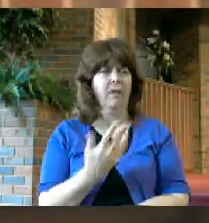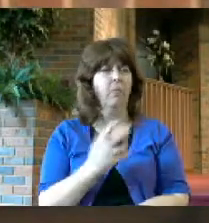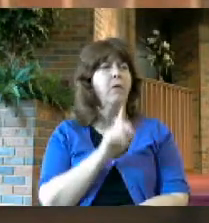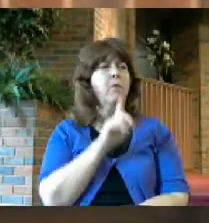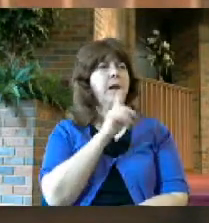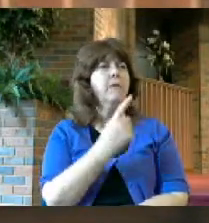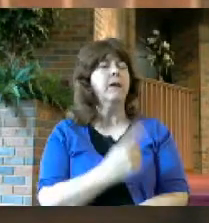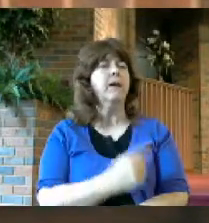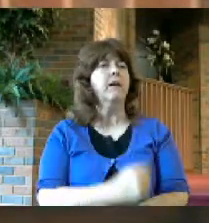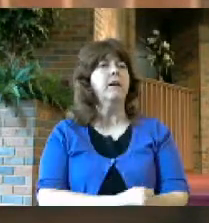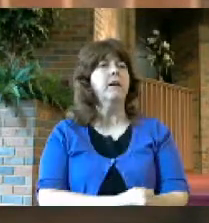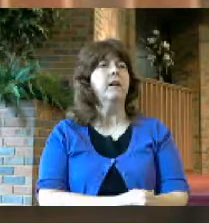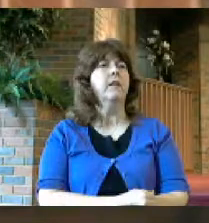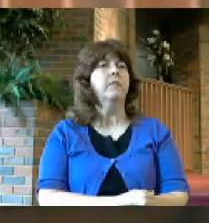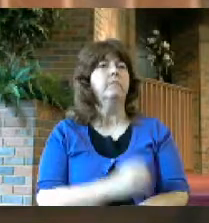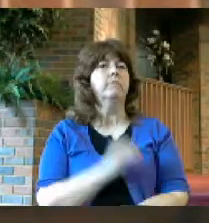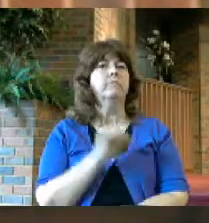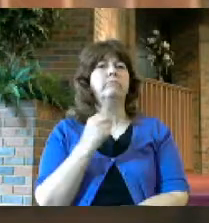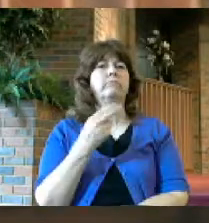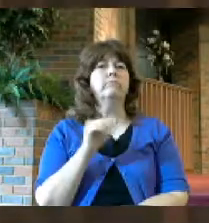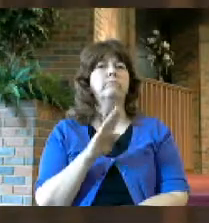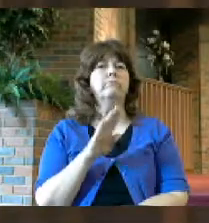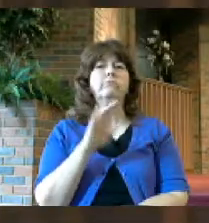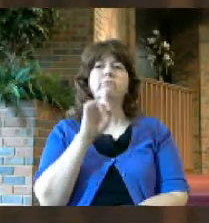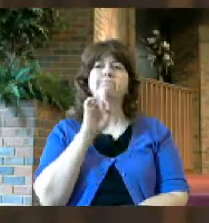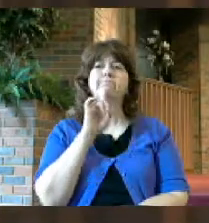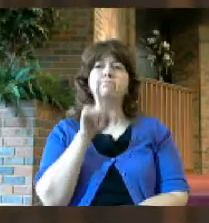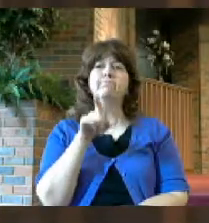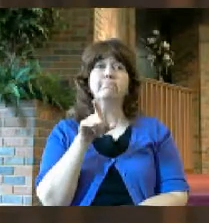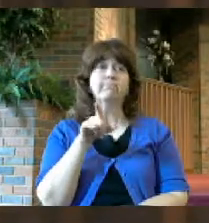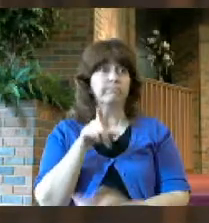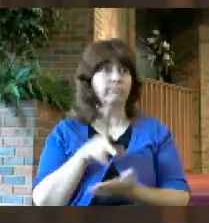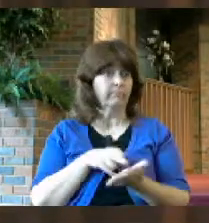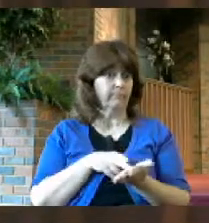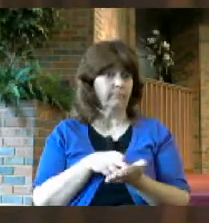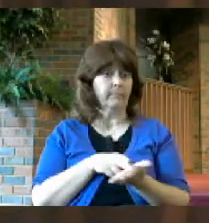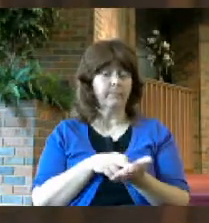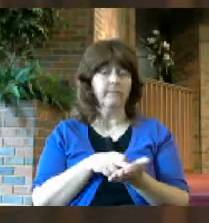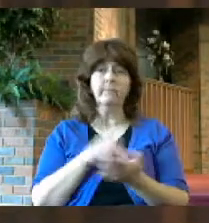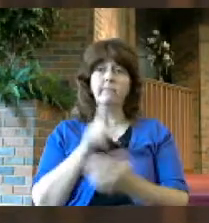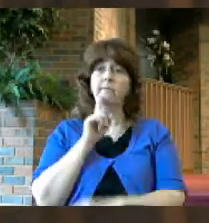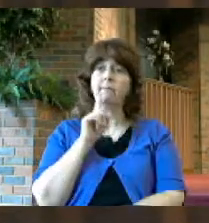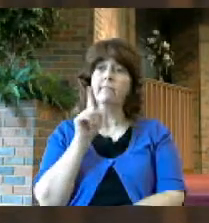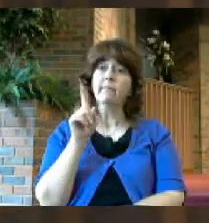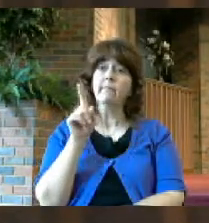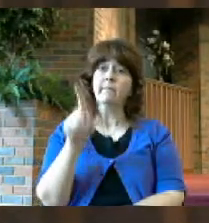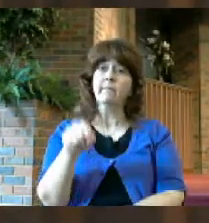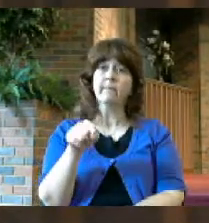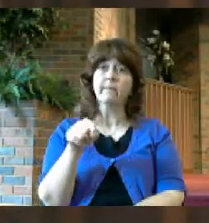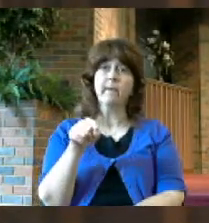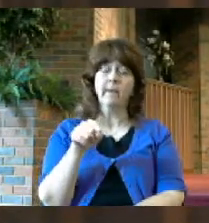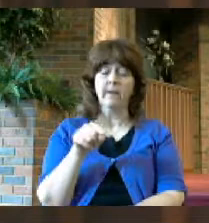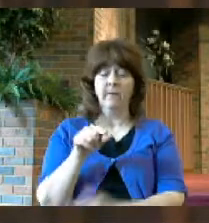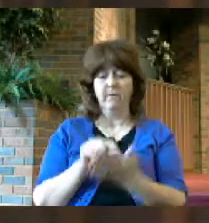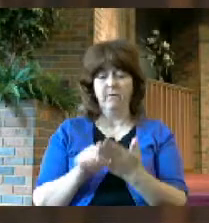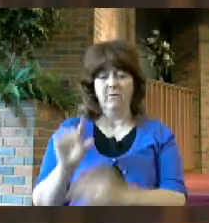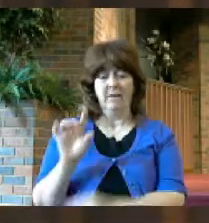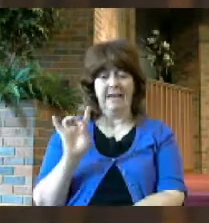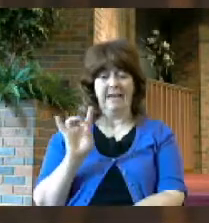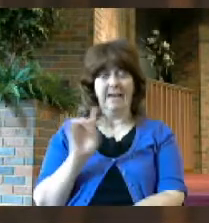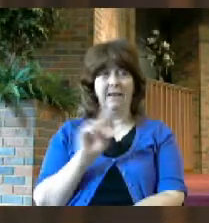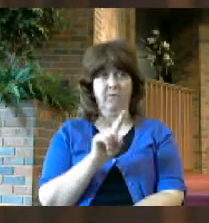And Ahab answers truthfully. In 1 Kings chapter 22, verse 8, he said,